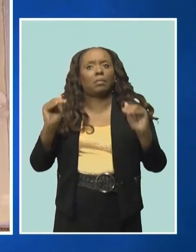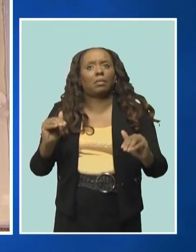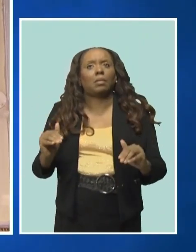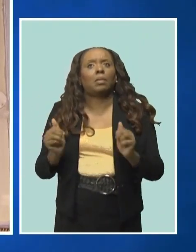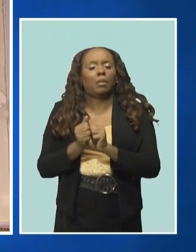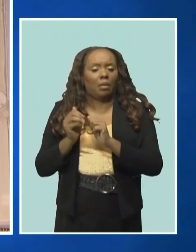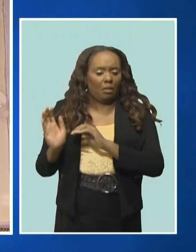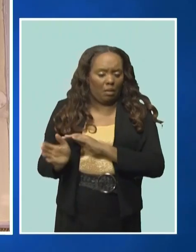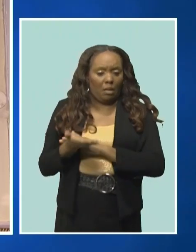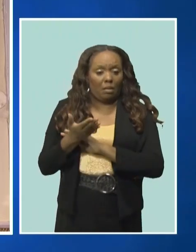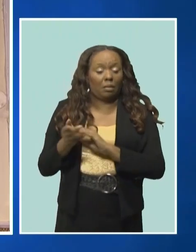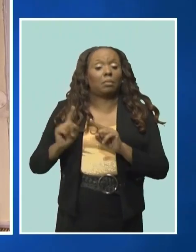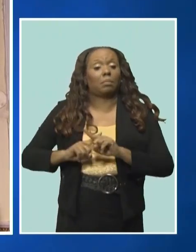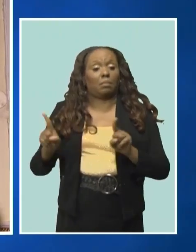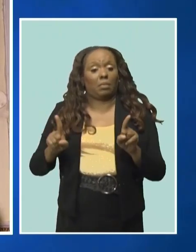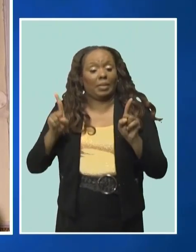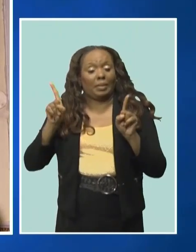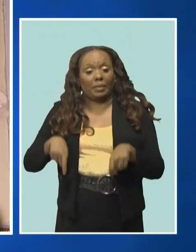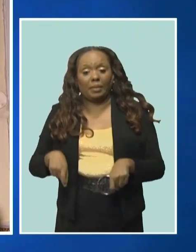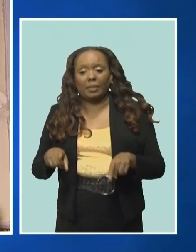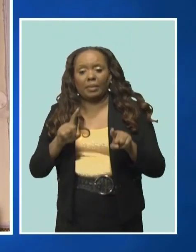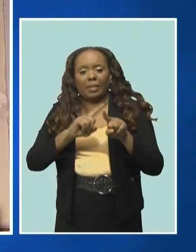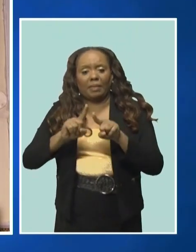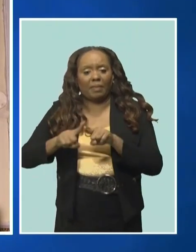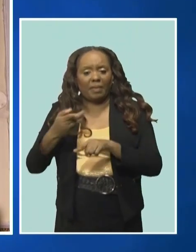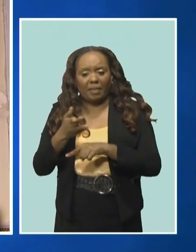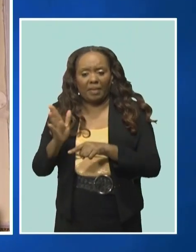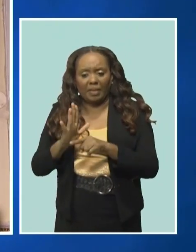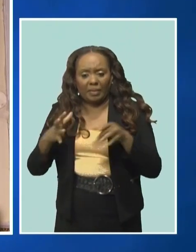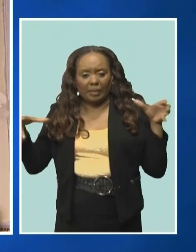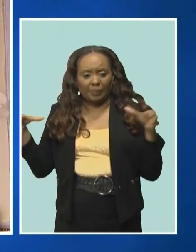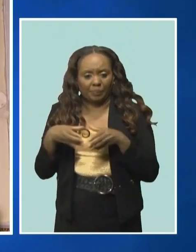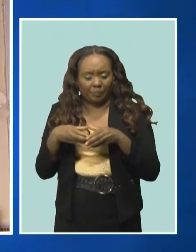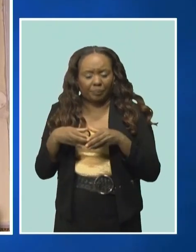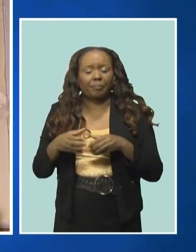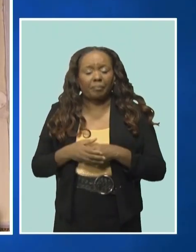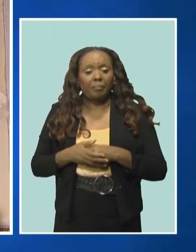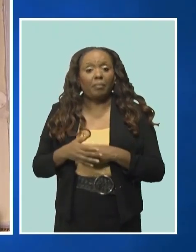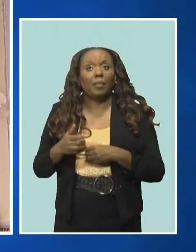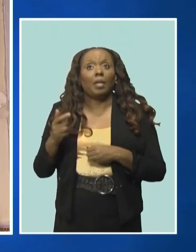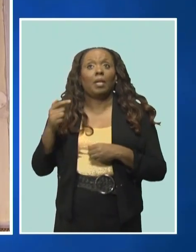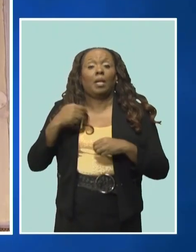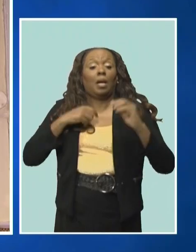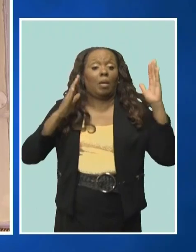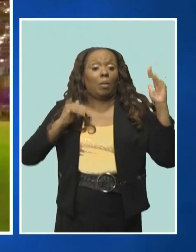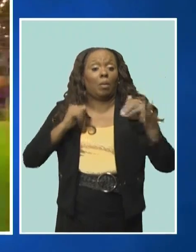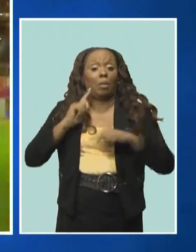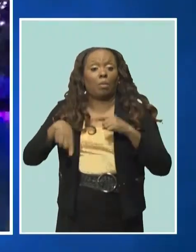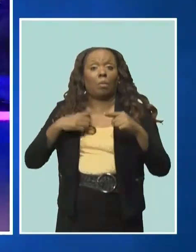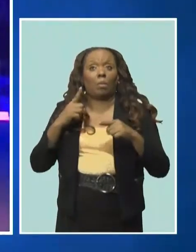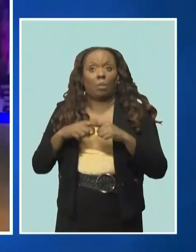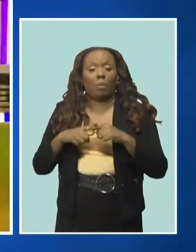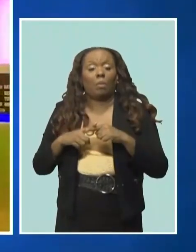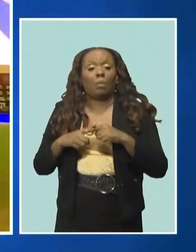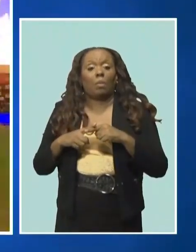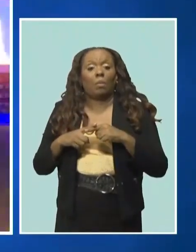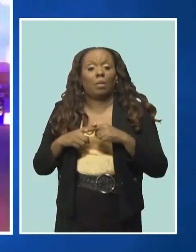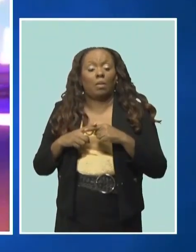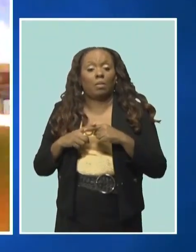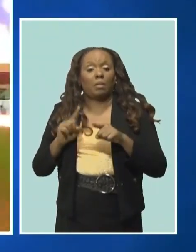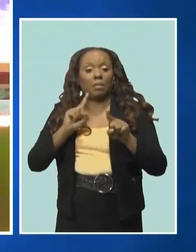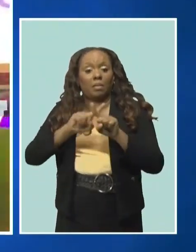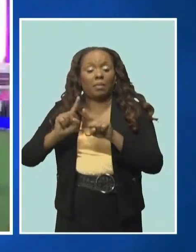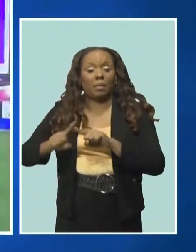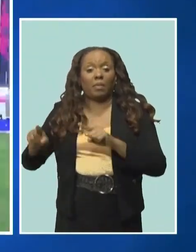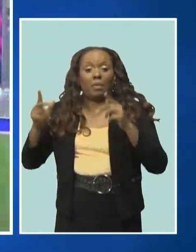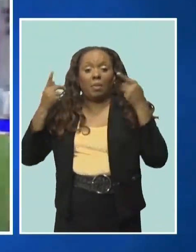it requires a number of things coming together. And I hope that when the Prime Ministerial Subcommittee on Cricket meets with the heads of the West